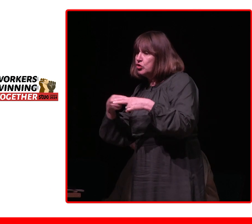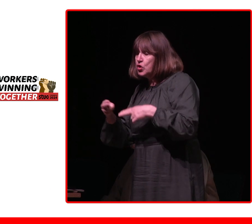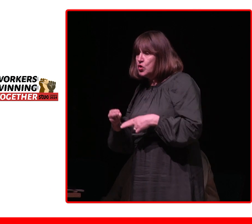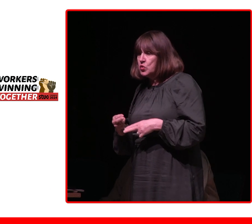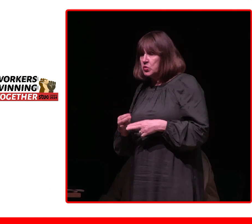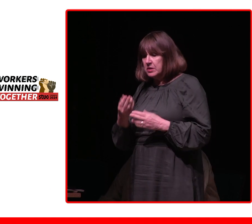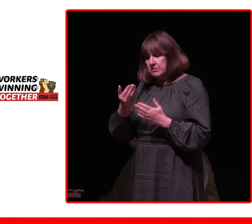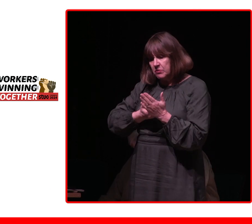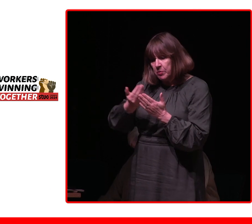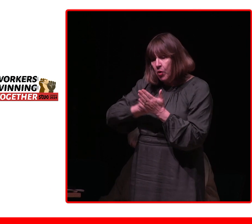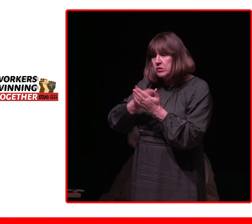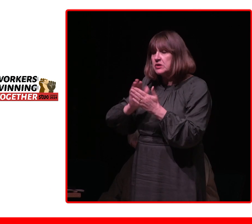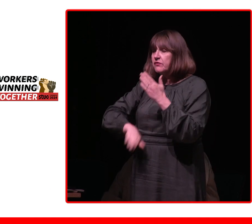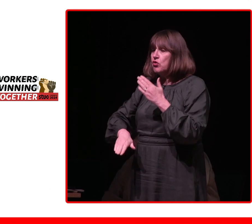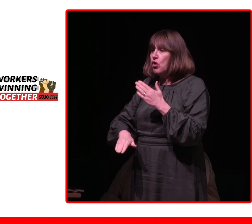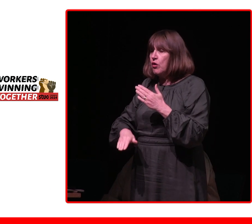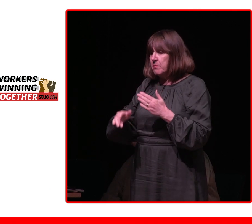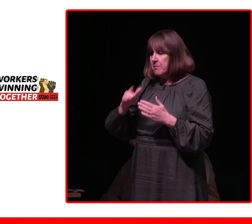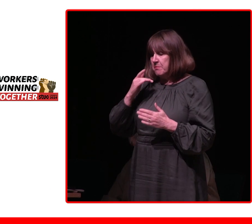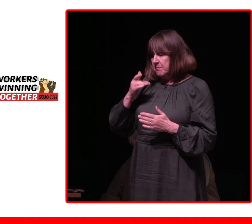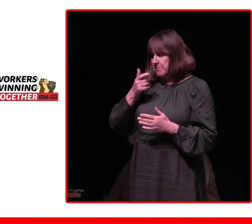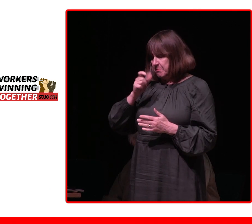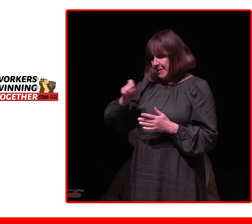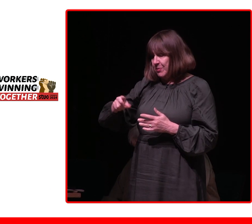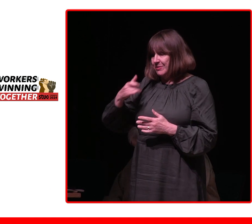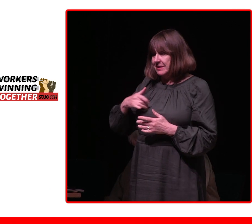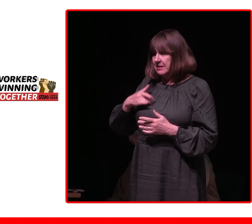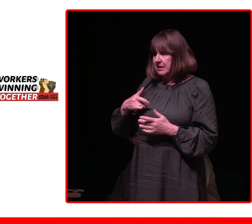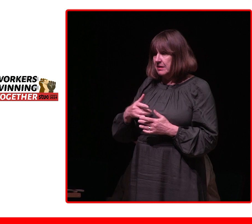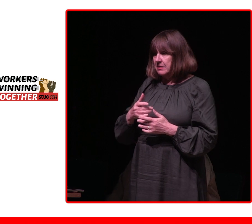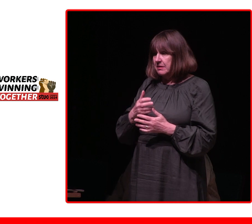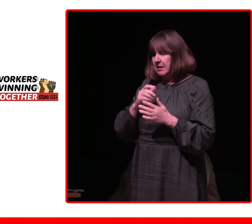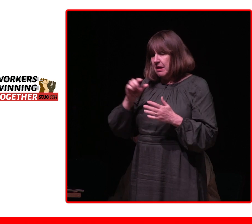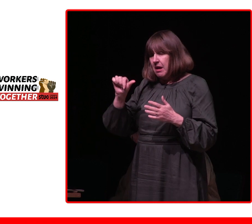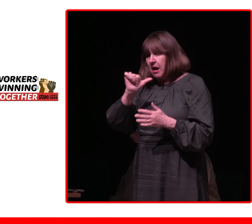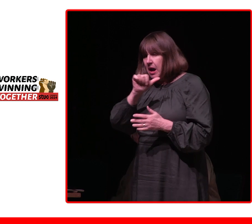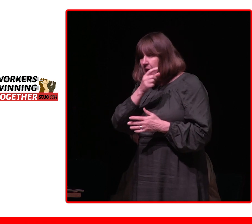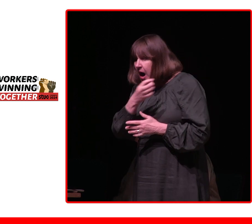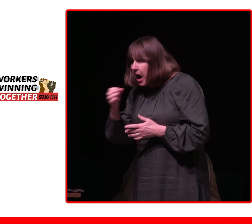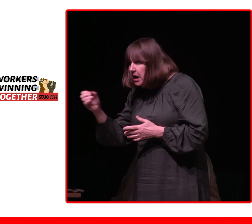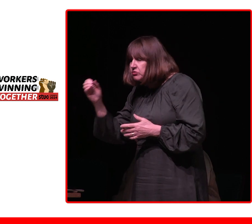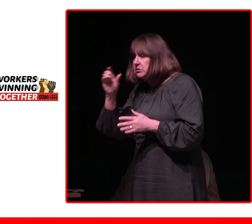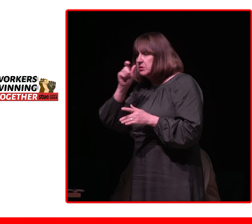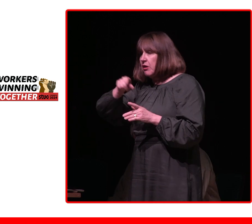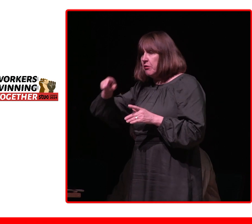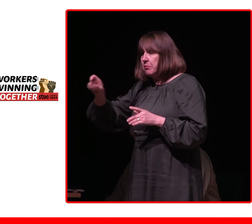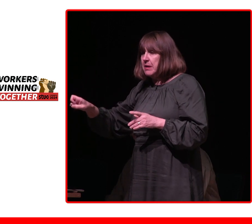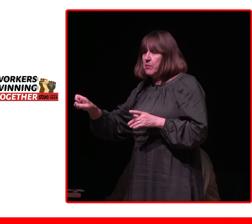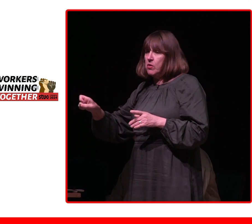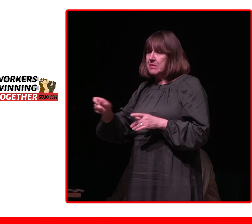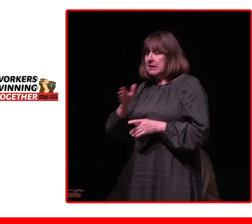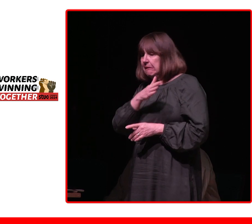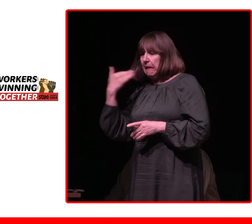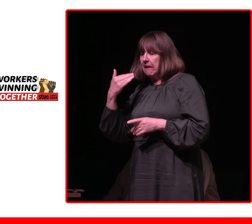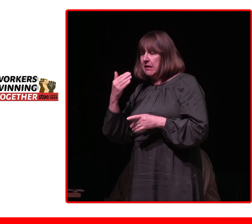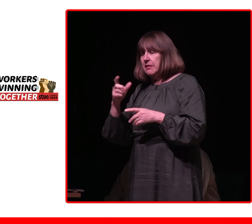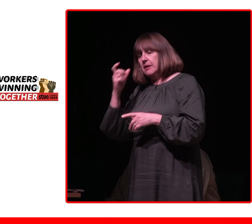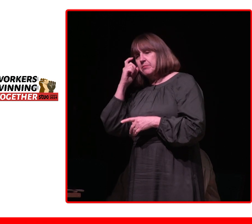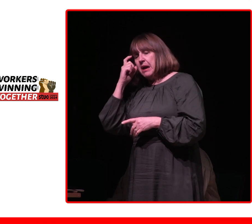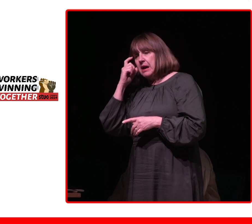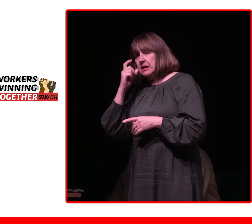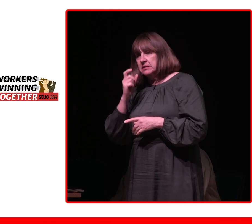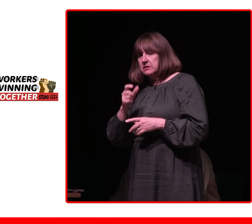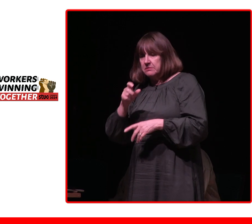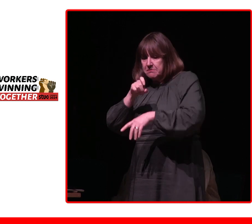from survivors of hundreds of people being executed in their hospital beds. The doctors and medical workers were being rounded